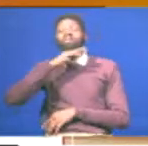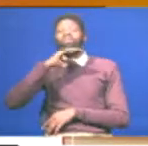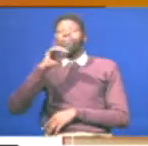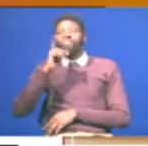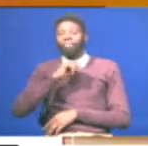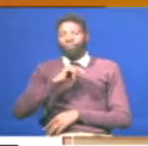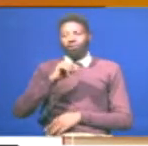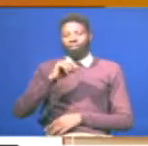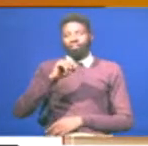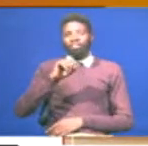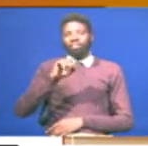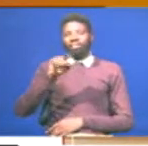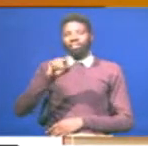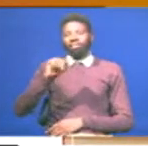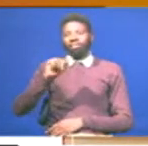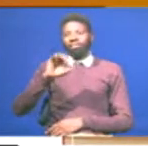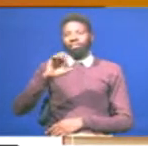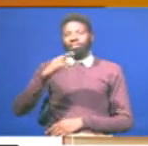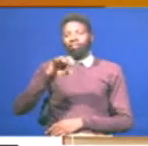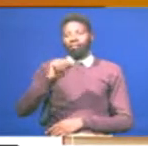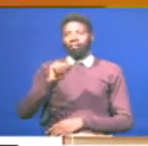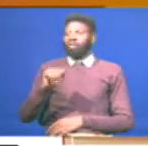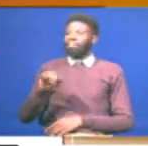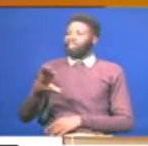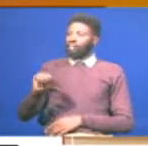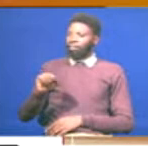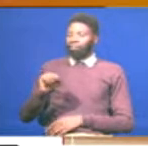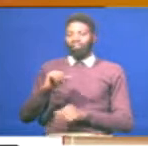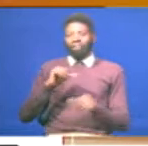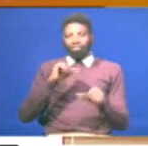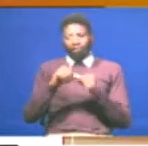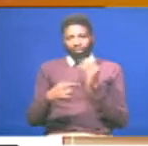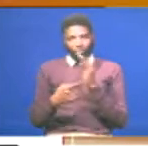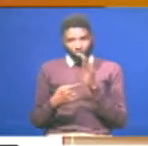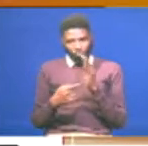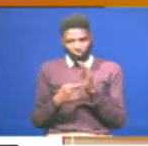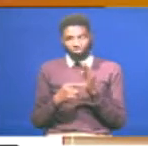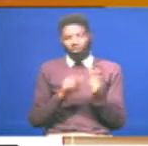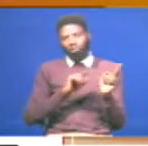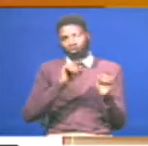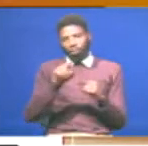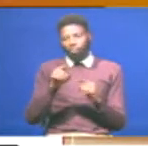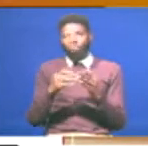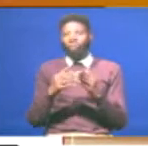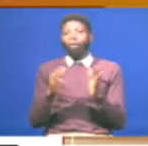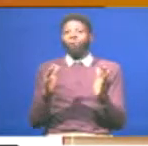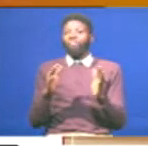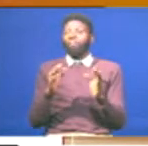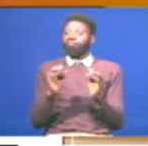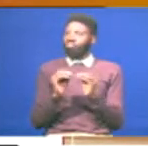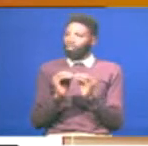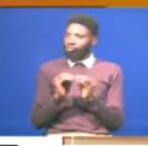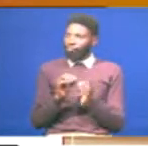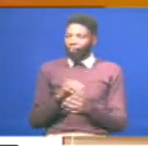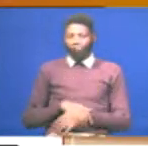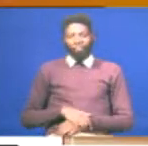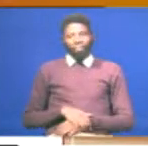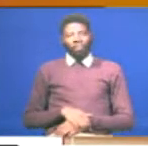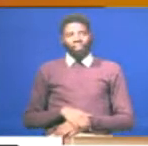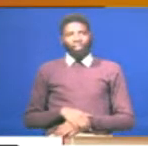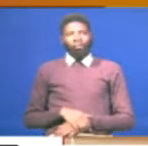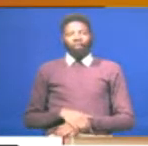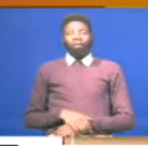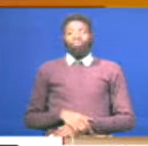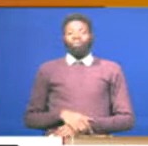Onyonka, was Minister for Science and Technology, right. Attended. He opened the workshop. One of the MPs, or let me say